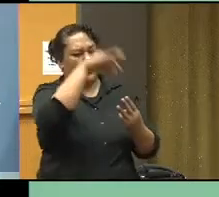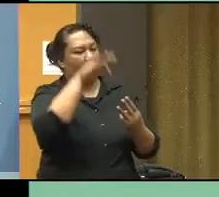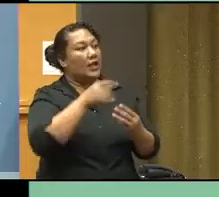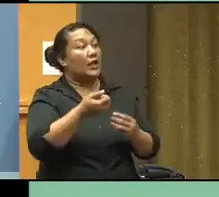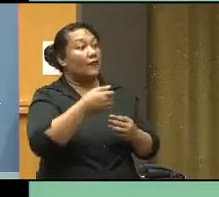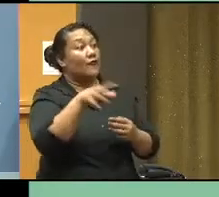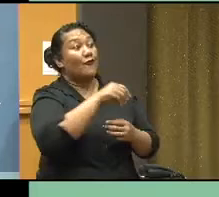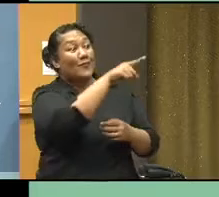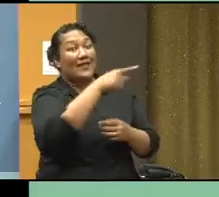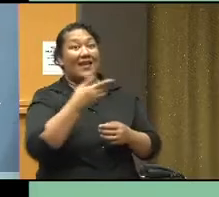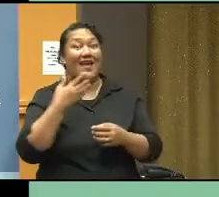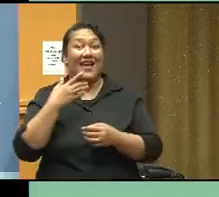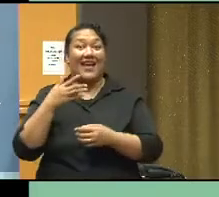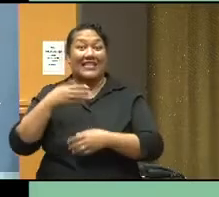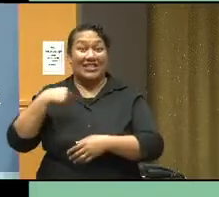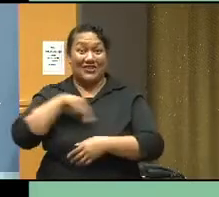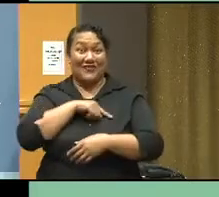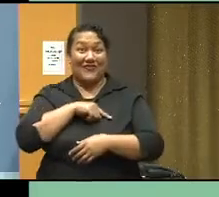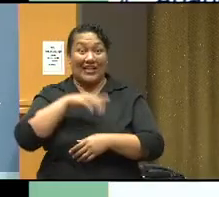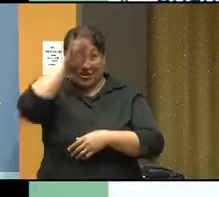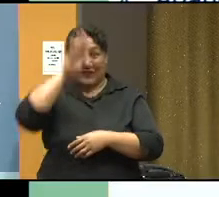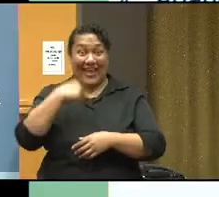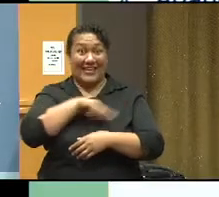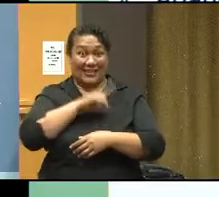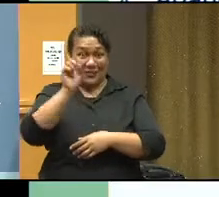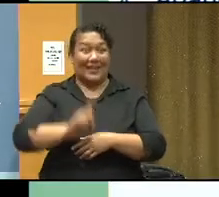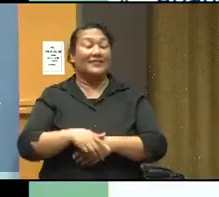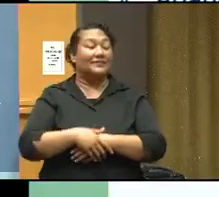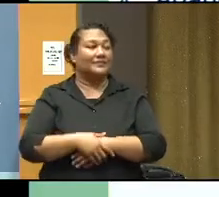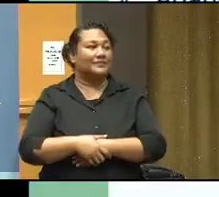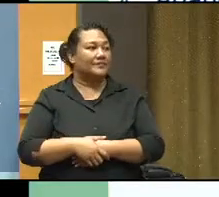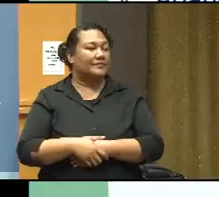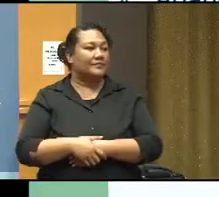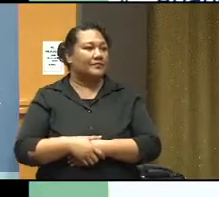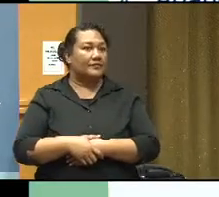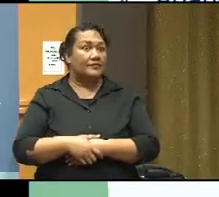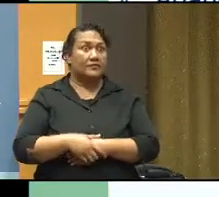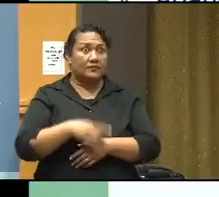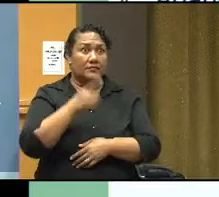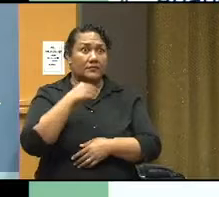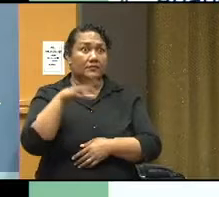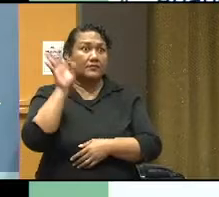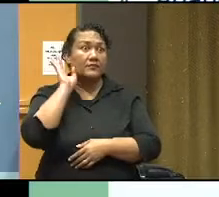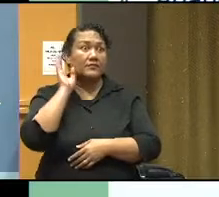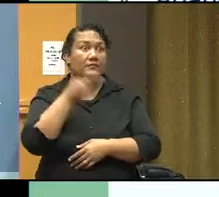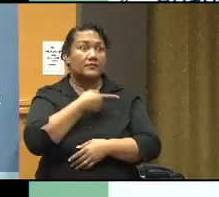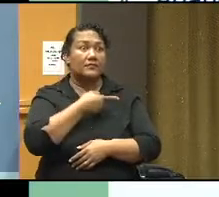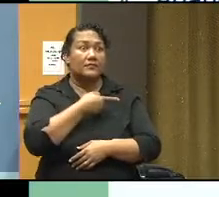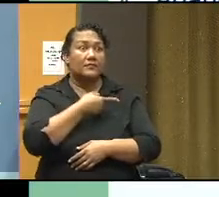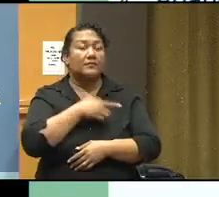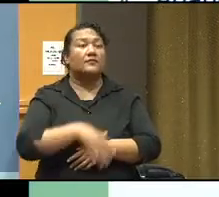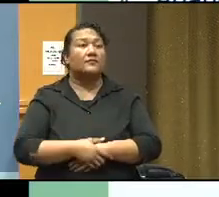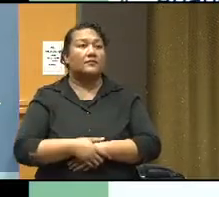and other speakers earlier, and my own views to that. You can hear me at the back? Yep. Yep,